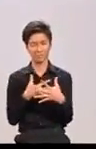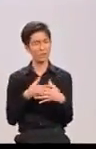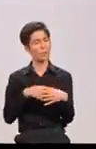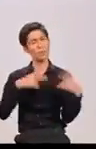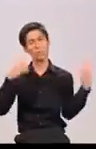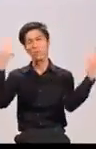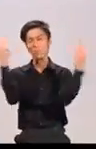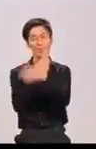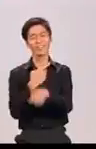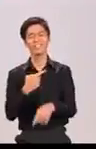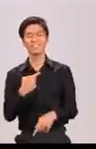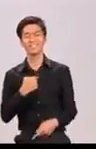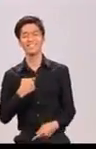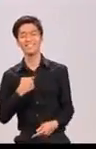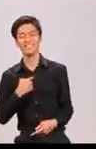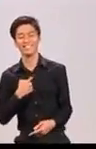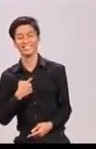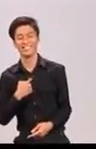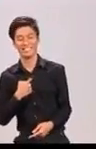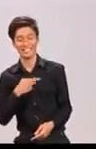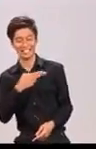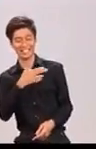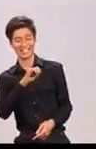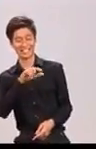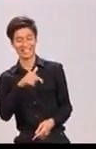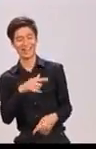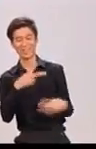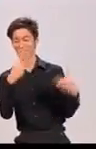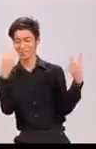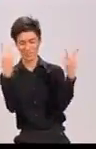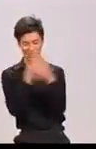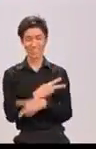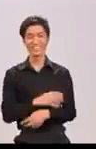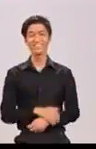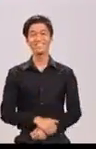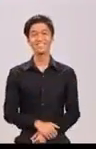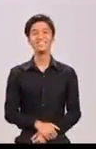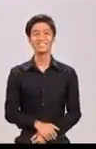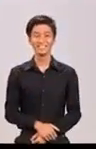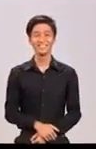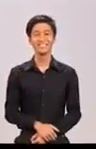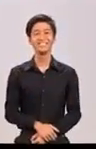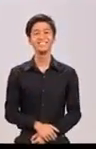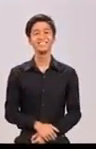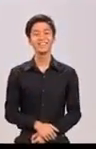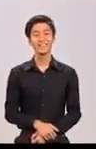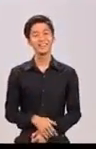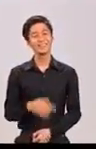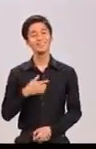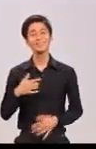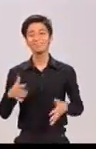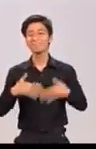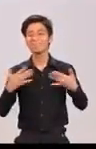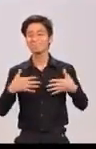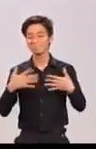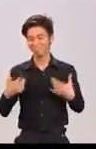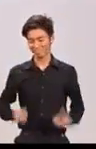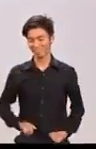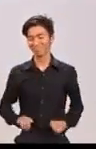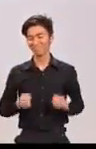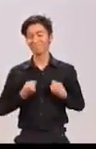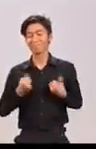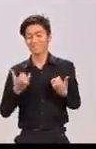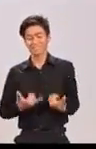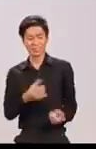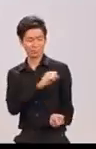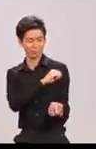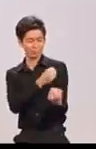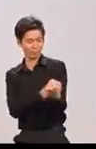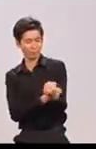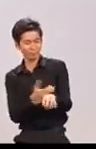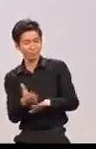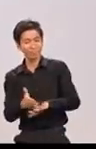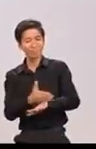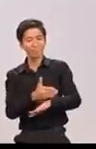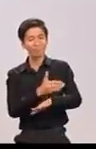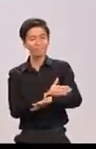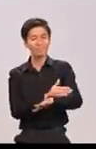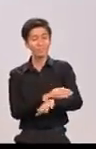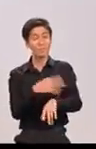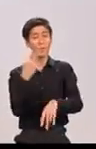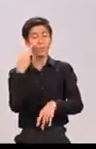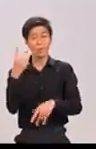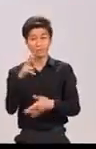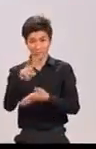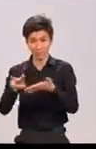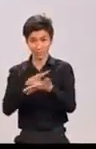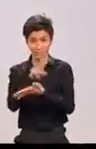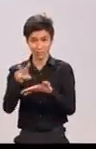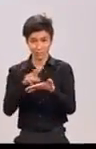now. Much worse. I'm very glad he pulled through and is steadily recovering his strength. You've seen the video of